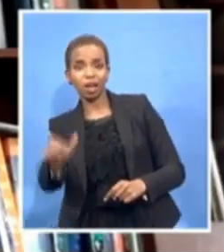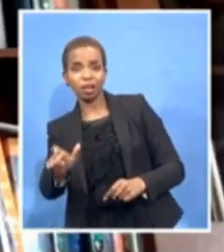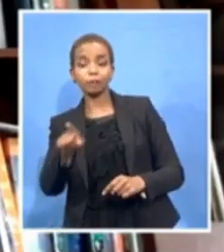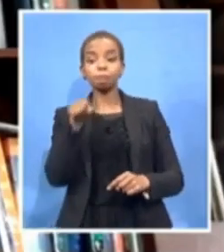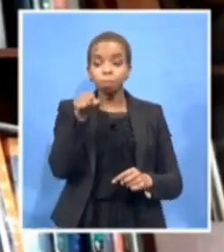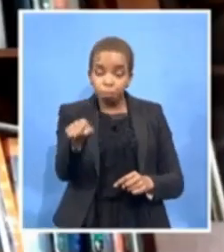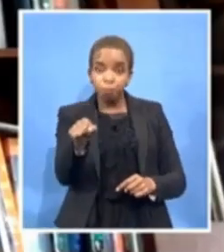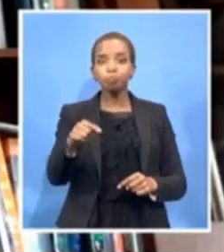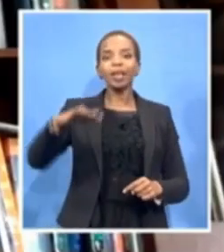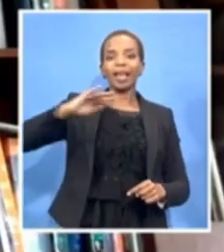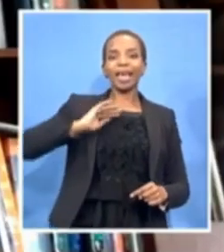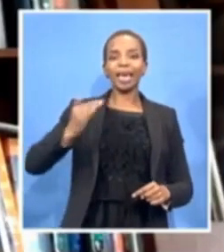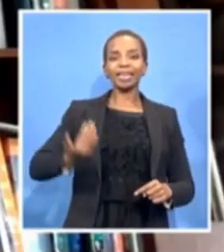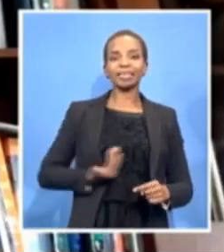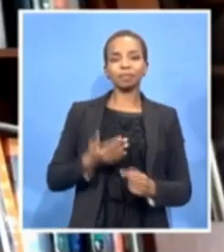Arikana Chihombori Kwao,